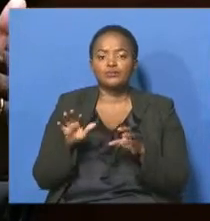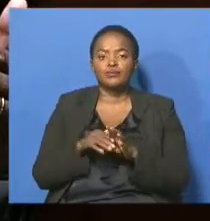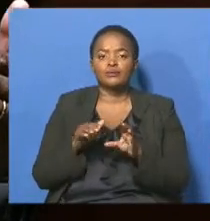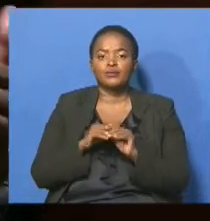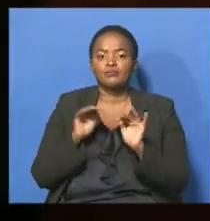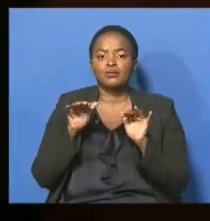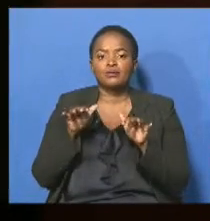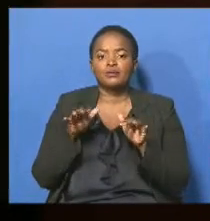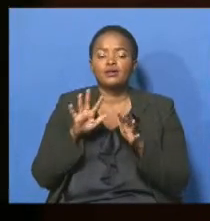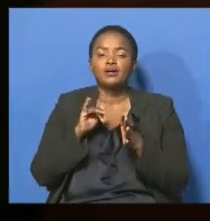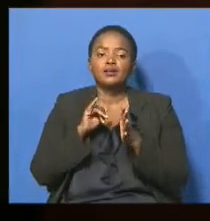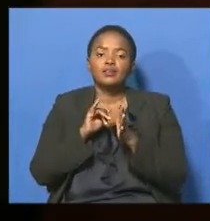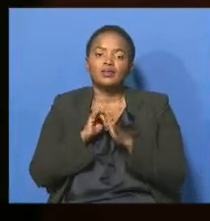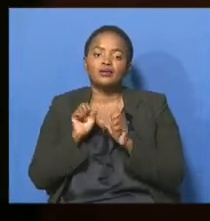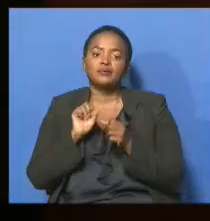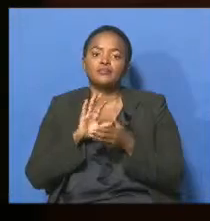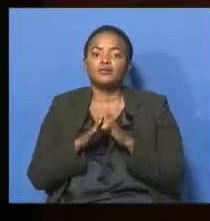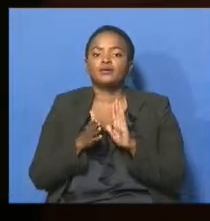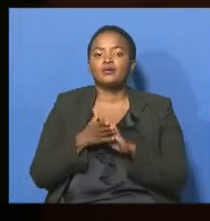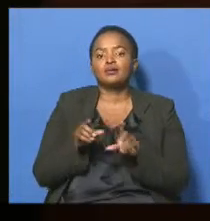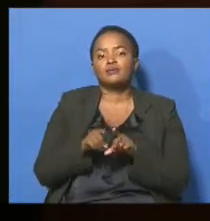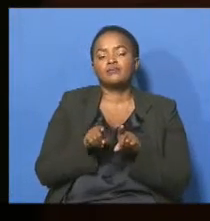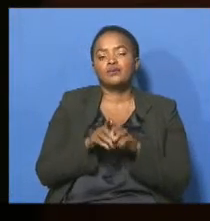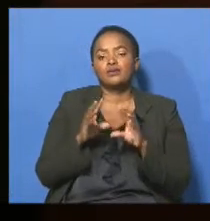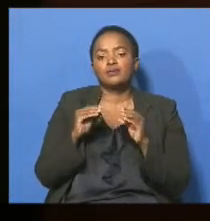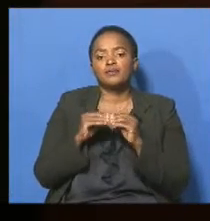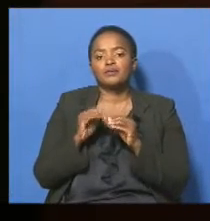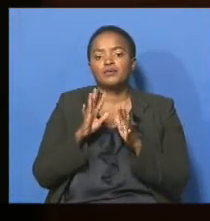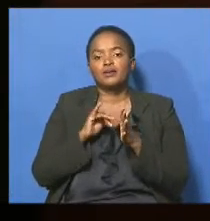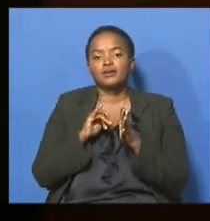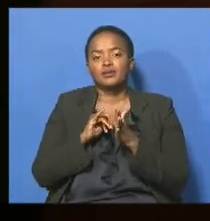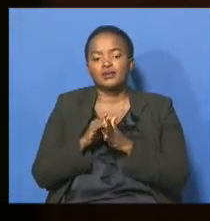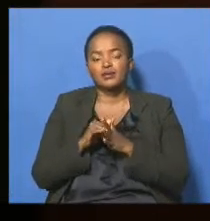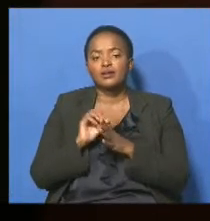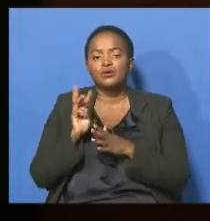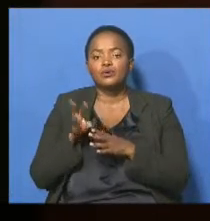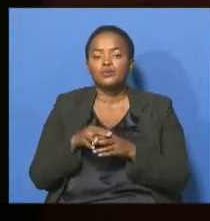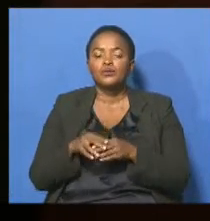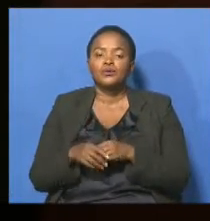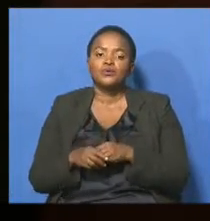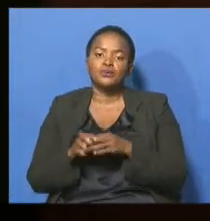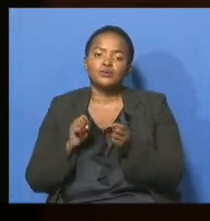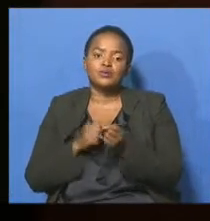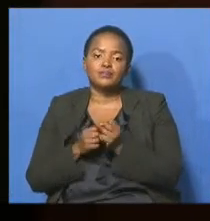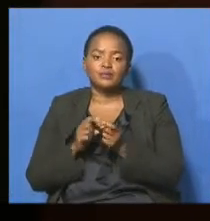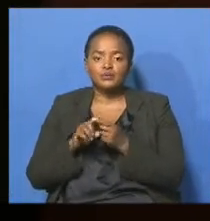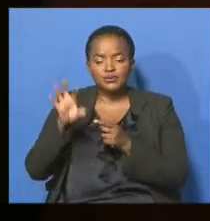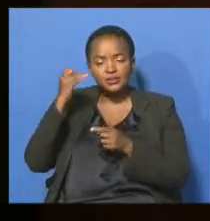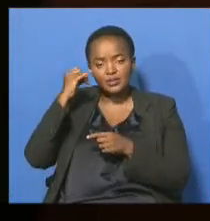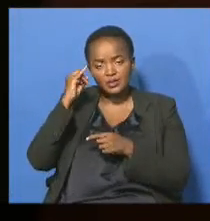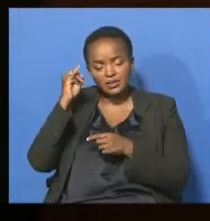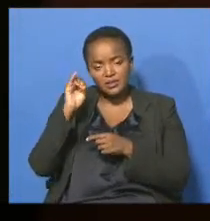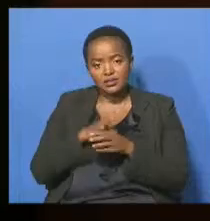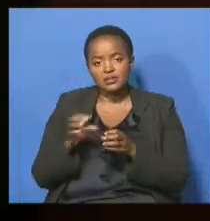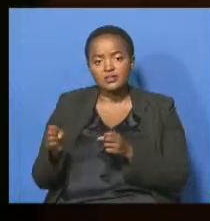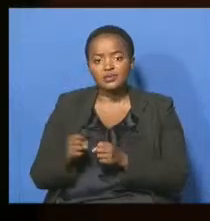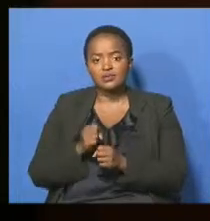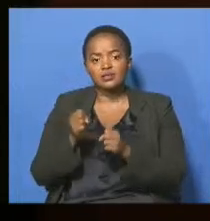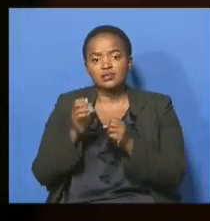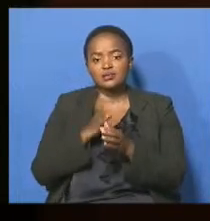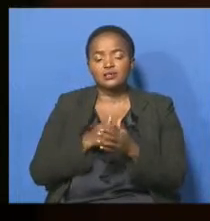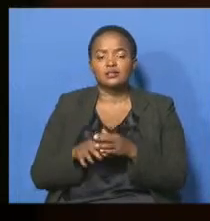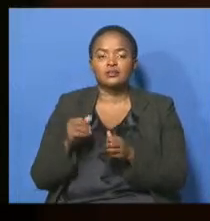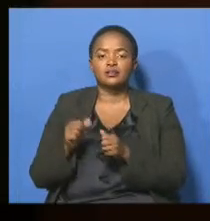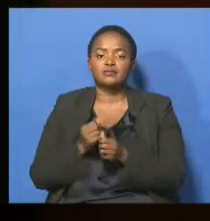of the public, so that they become equal partners, they contribute both in terms of ideas, strategies,